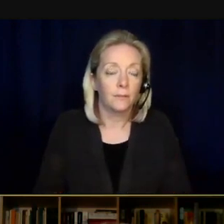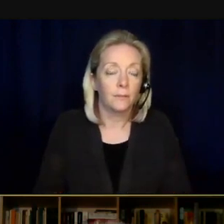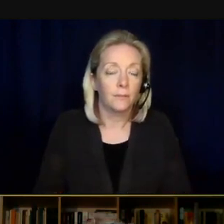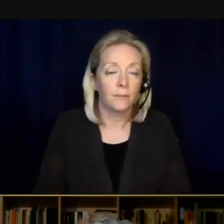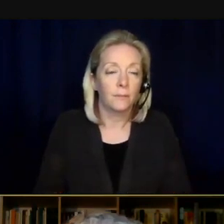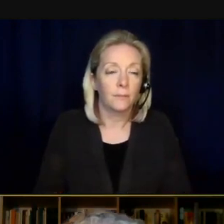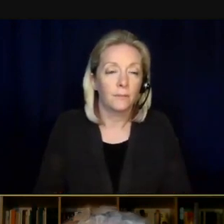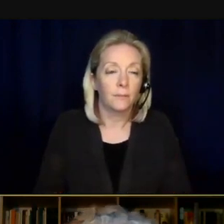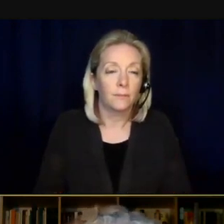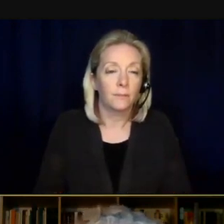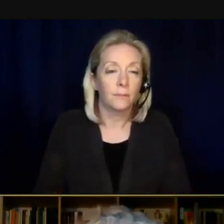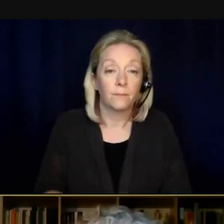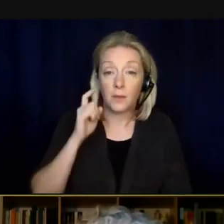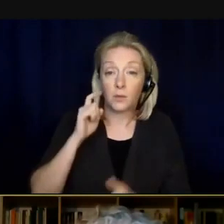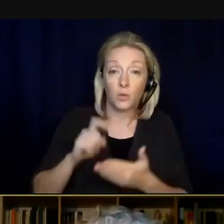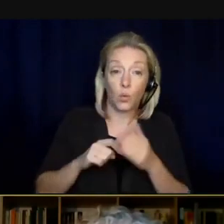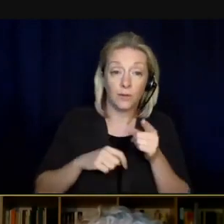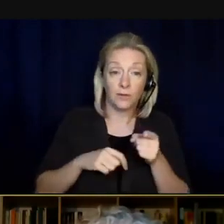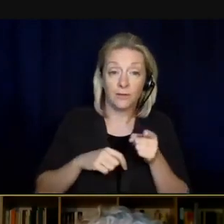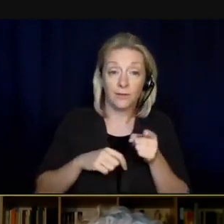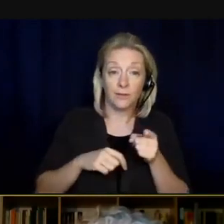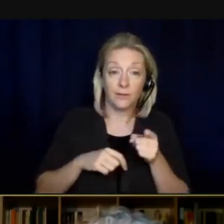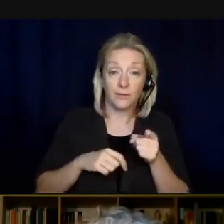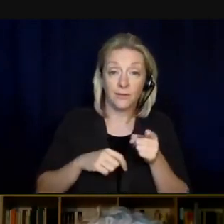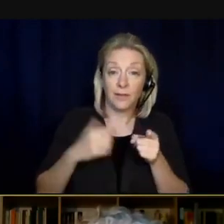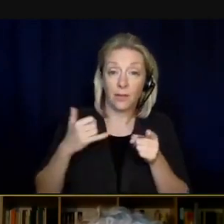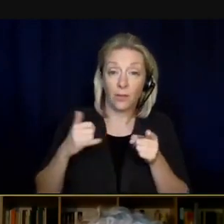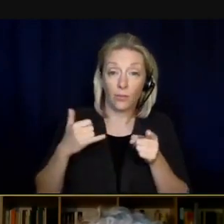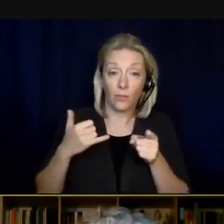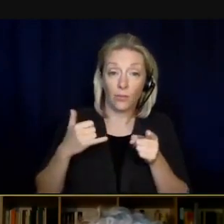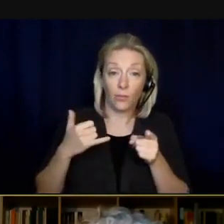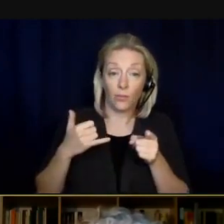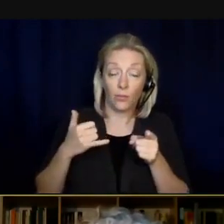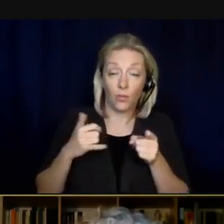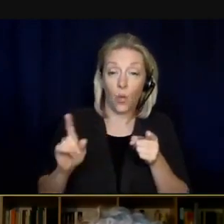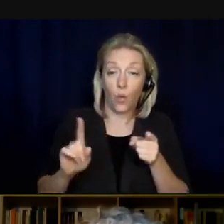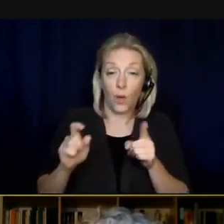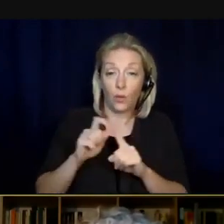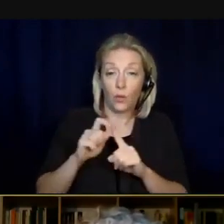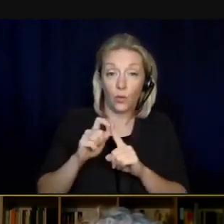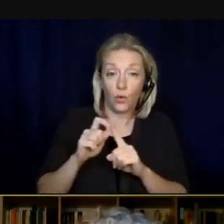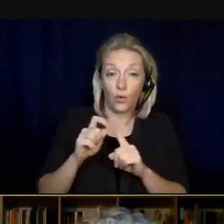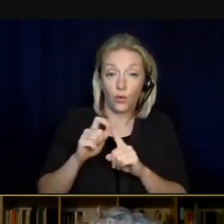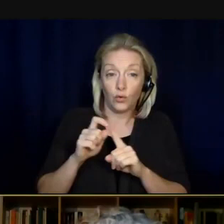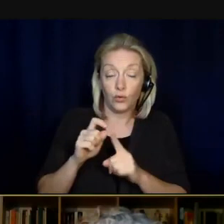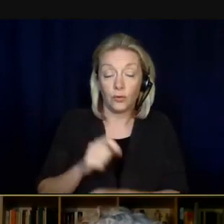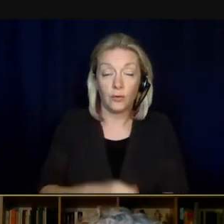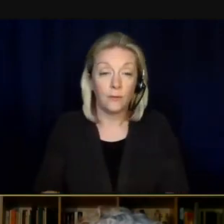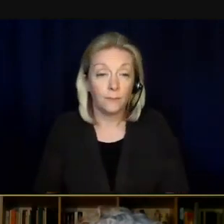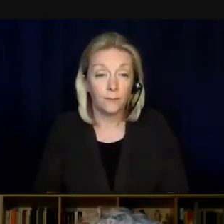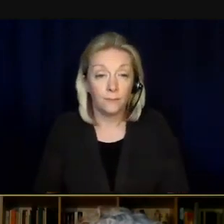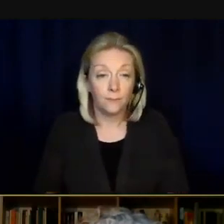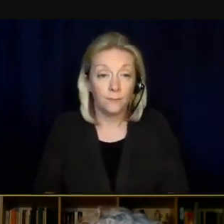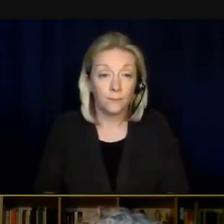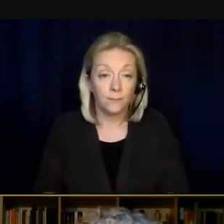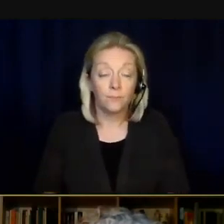And you notice that it starts spilling out in yellow where the words are that I chose for my puzzle.